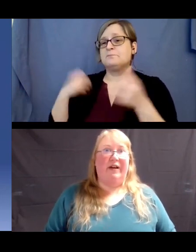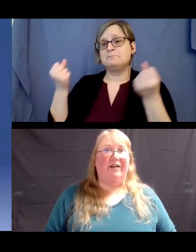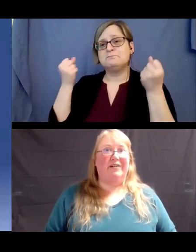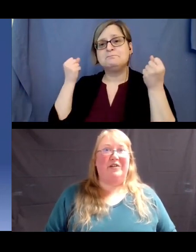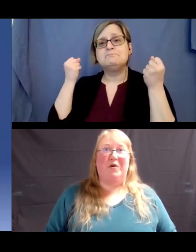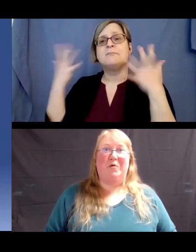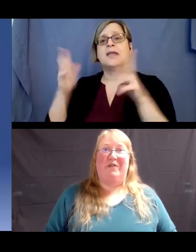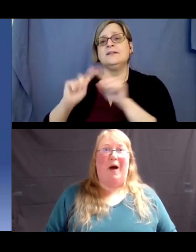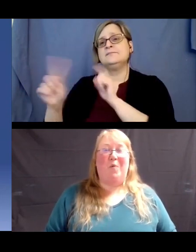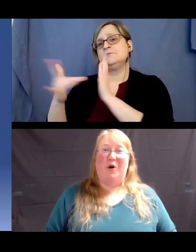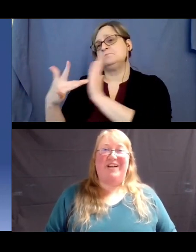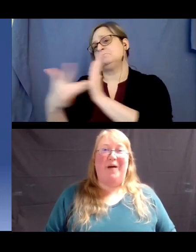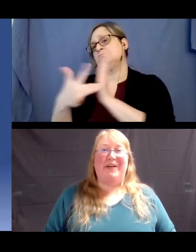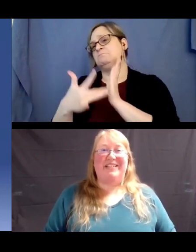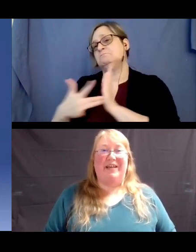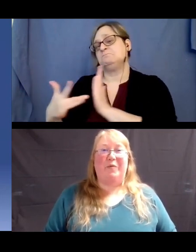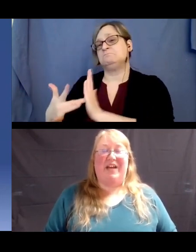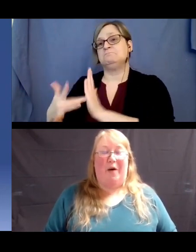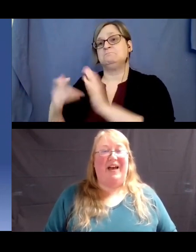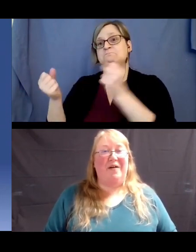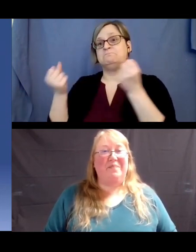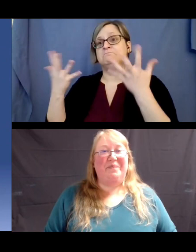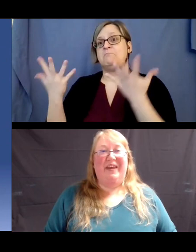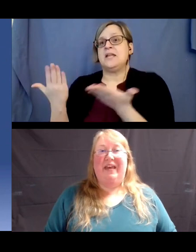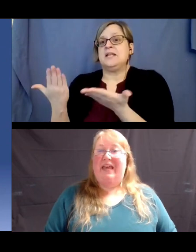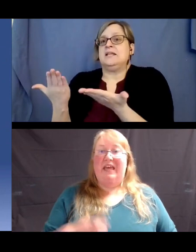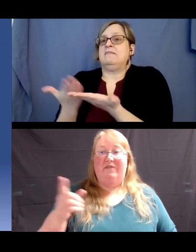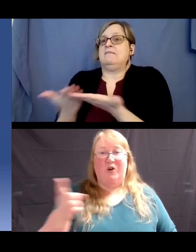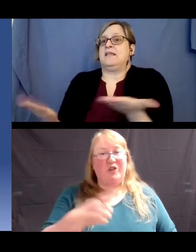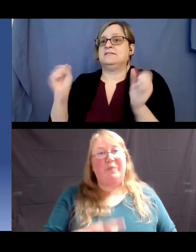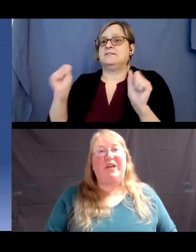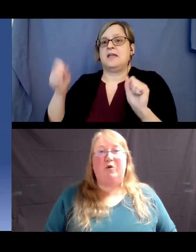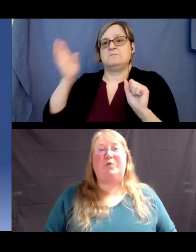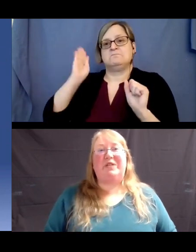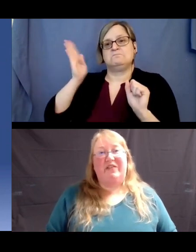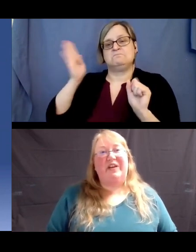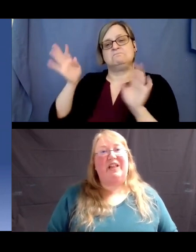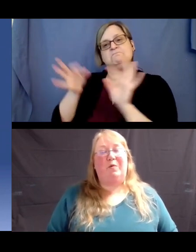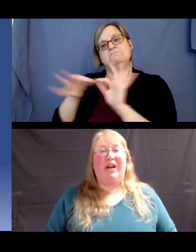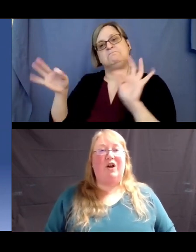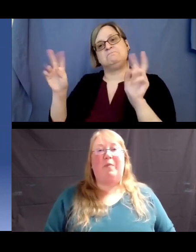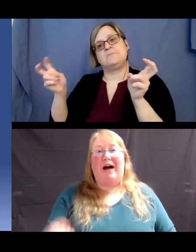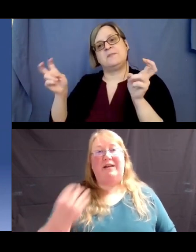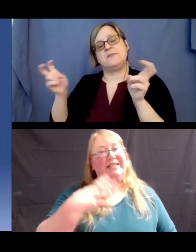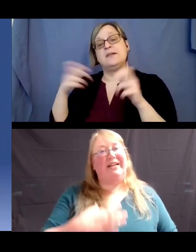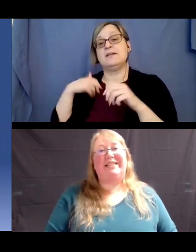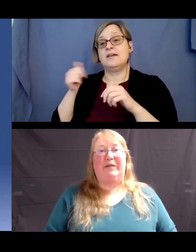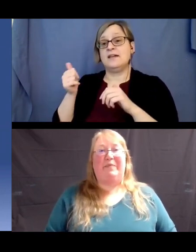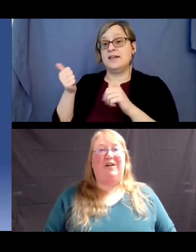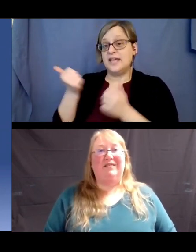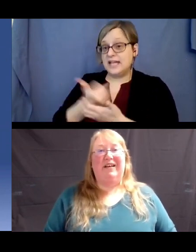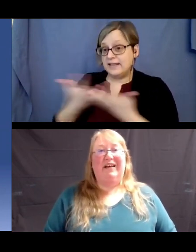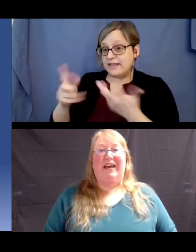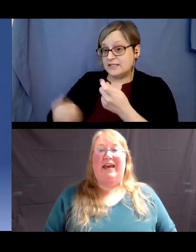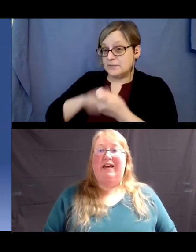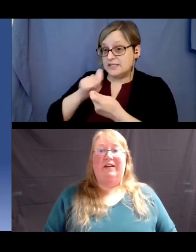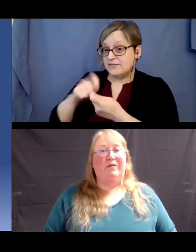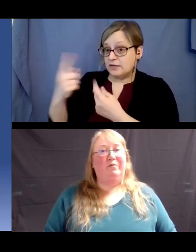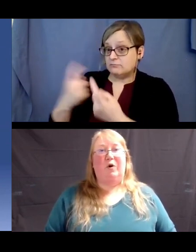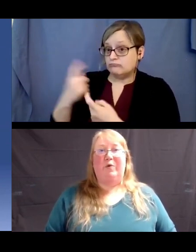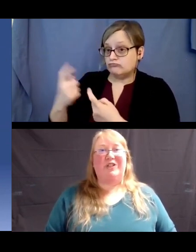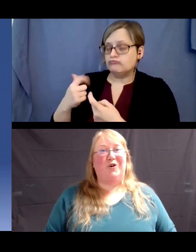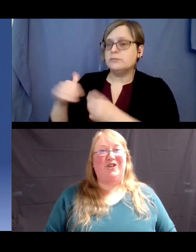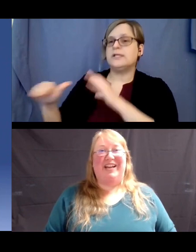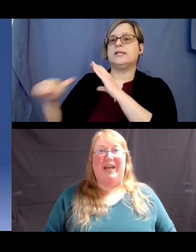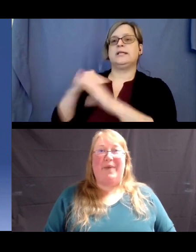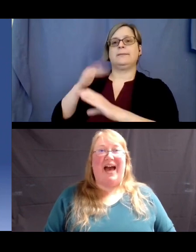out there, so we've got more topics that'll be coming up. If there's something you specifically want to know about, send us an email and